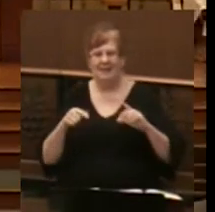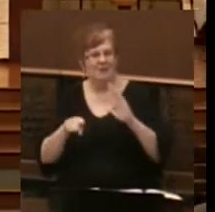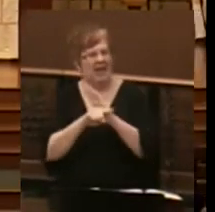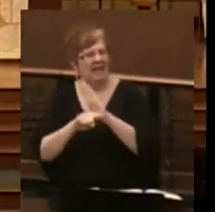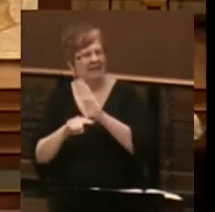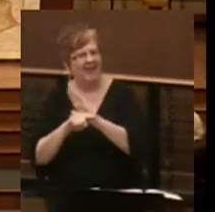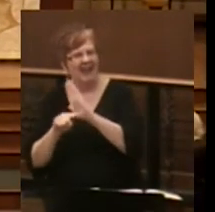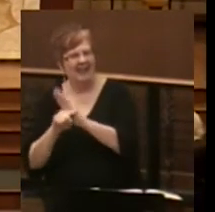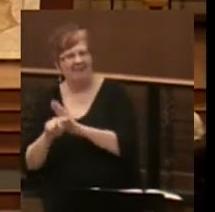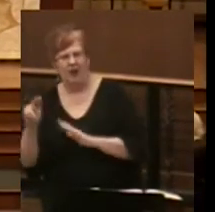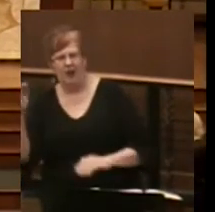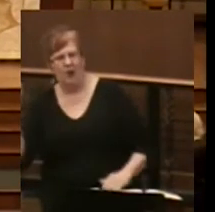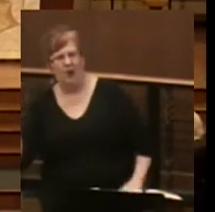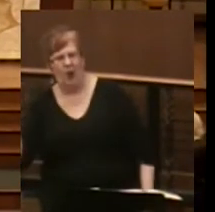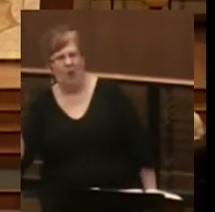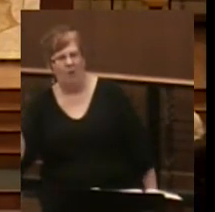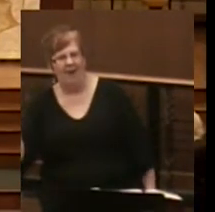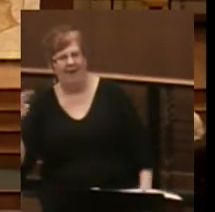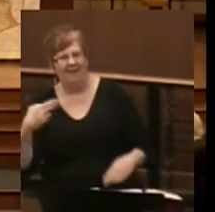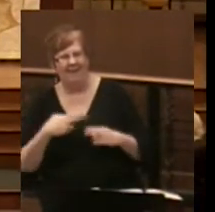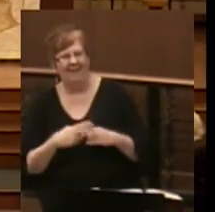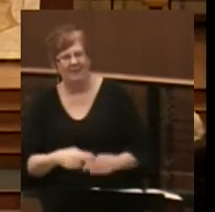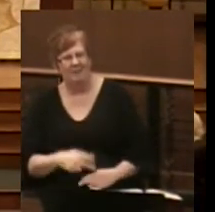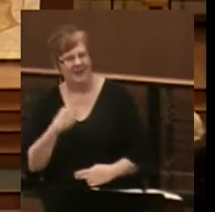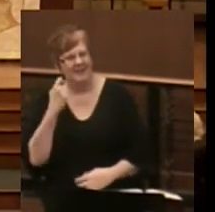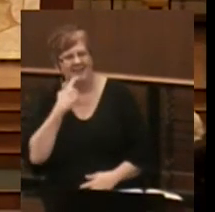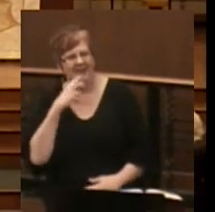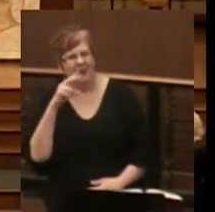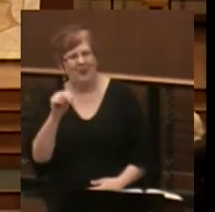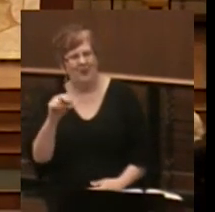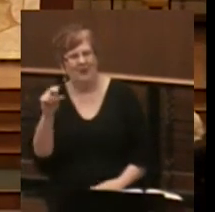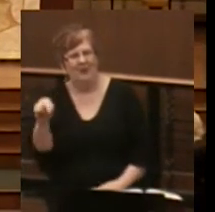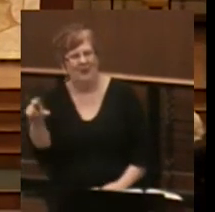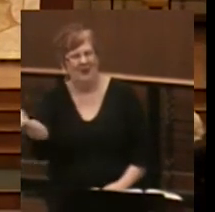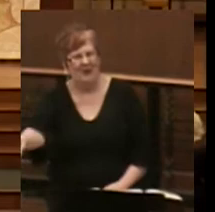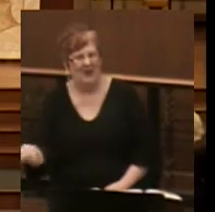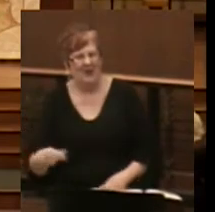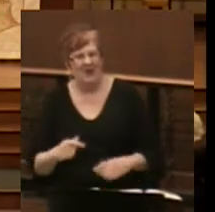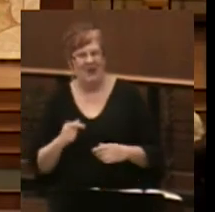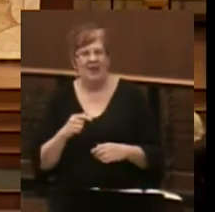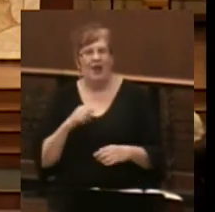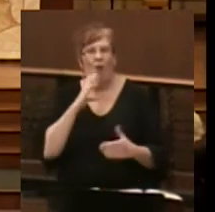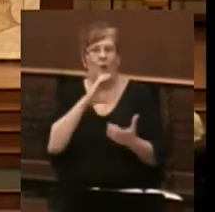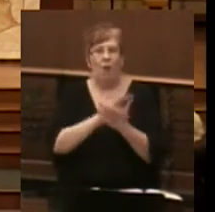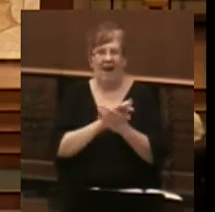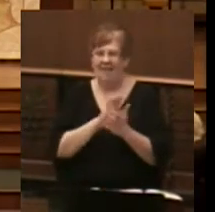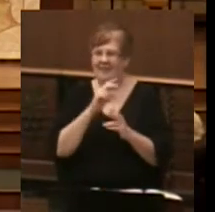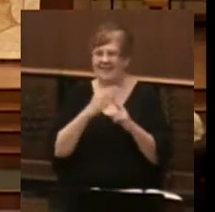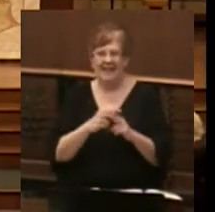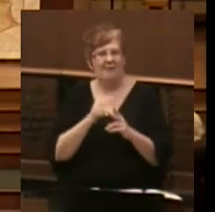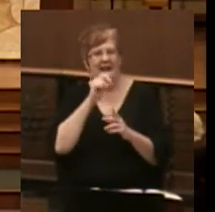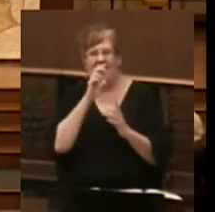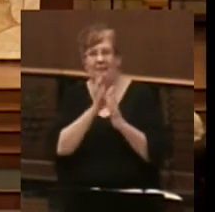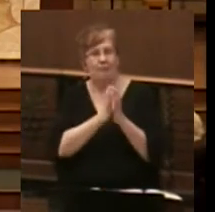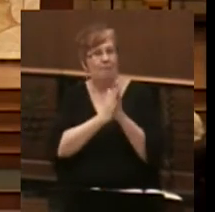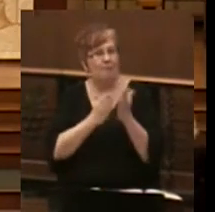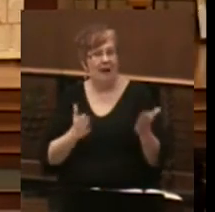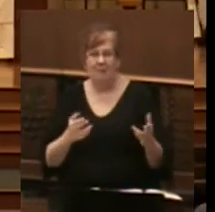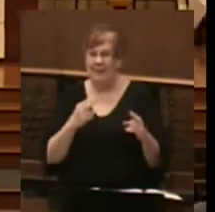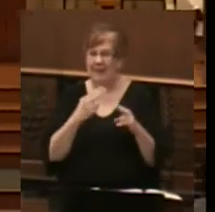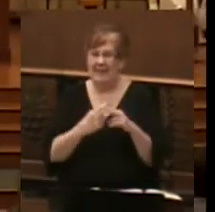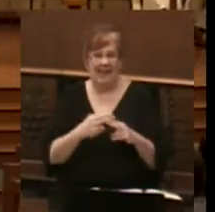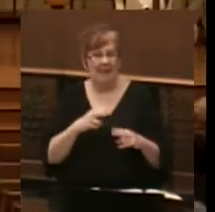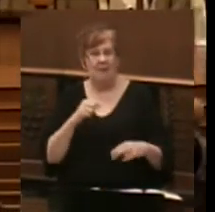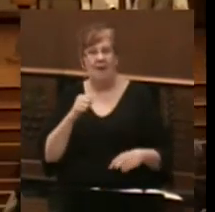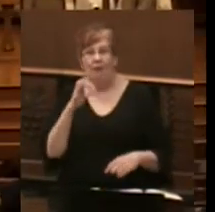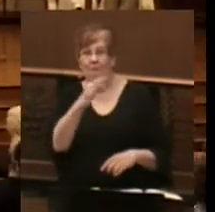a big man in the Bible. He had a wife. Her name is not in the Bible, but I know the name. She was a